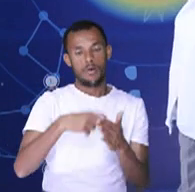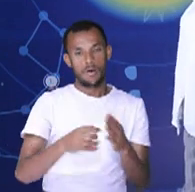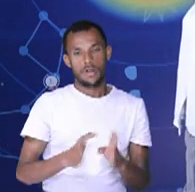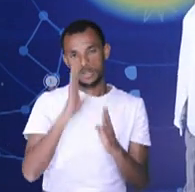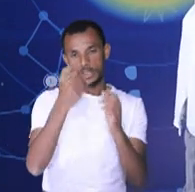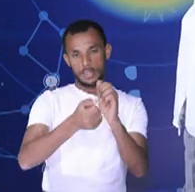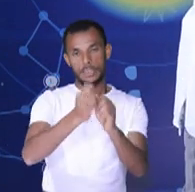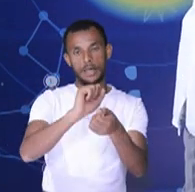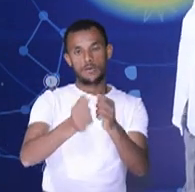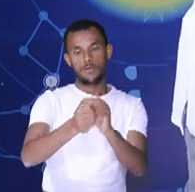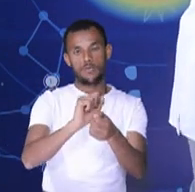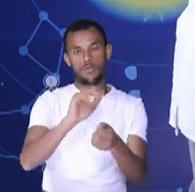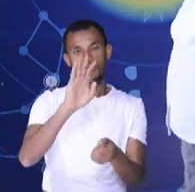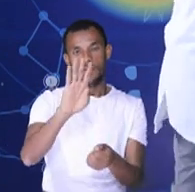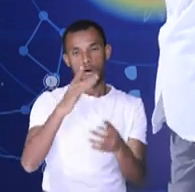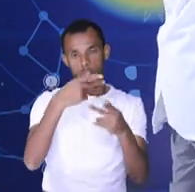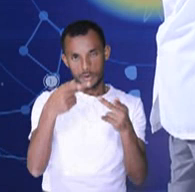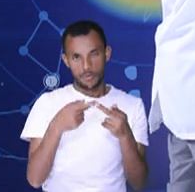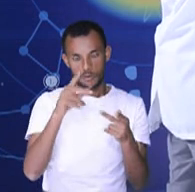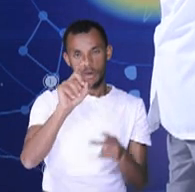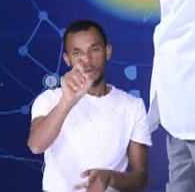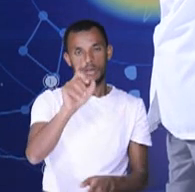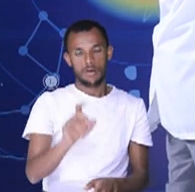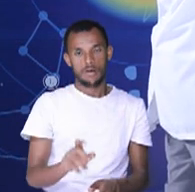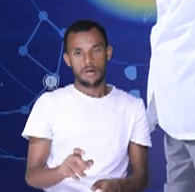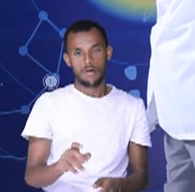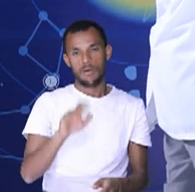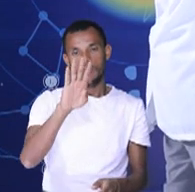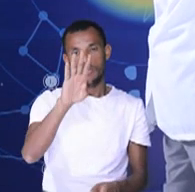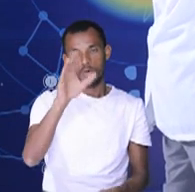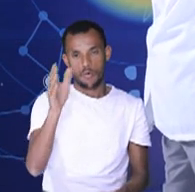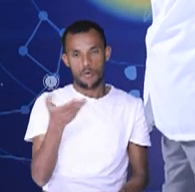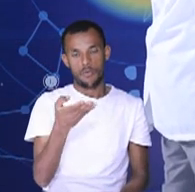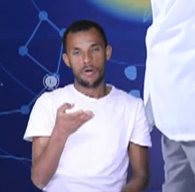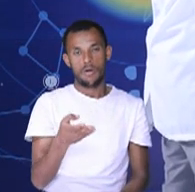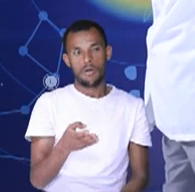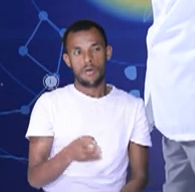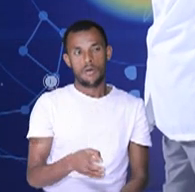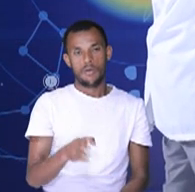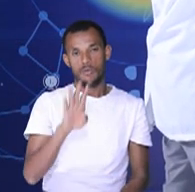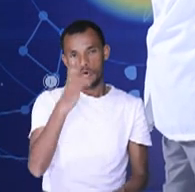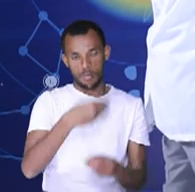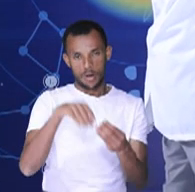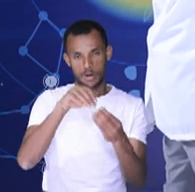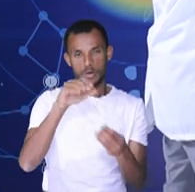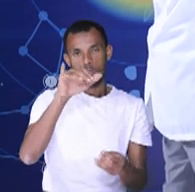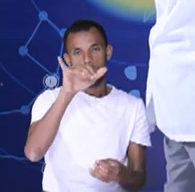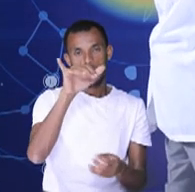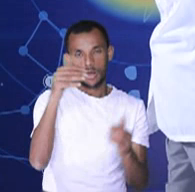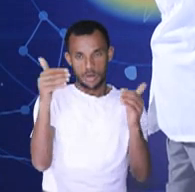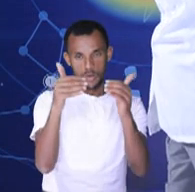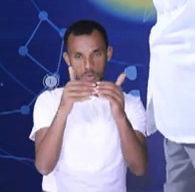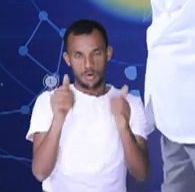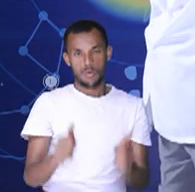let's substitute 4 in place of x now. 4 over 4 plus y